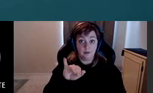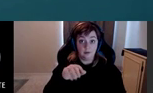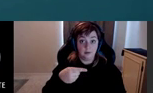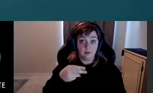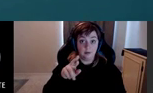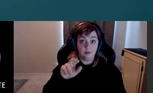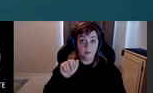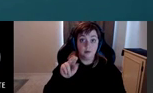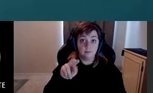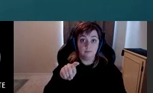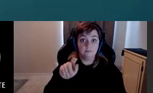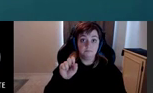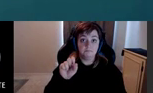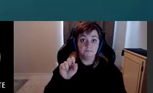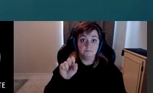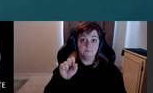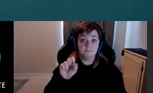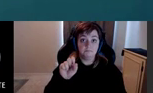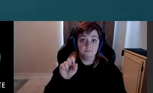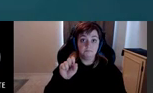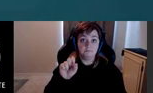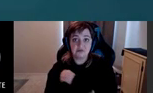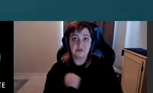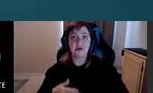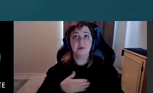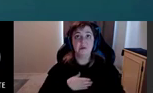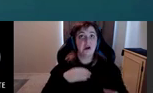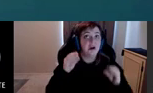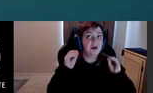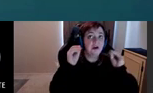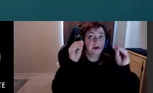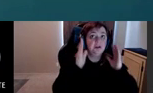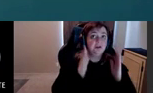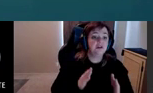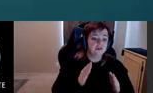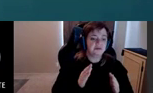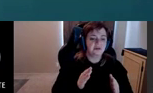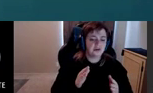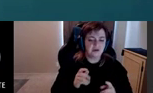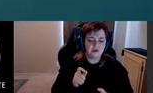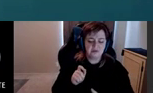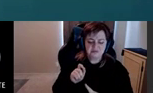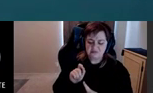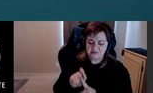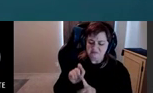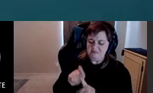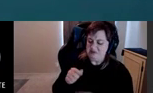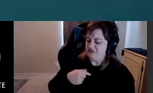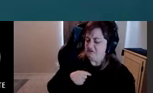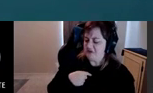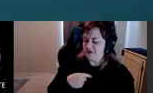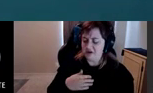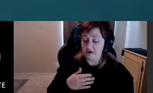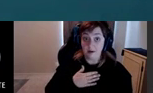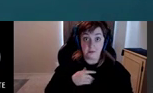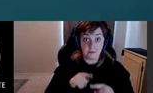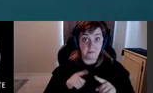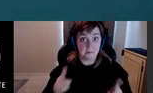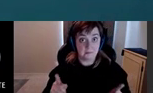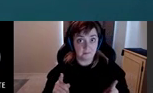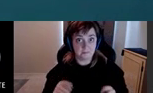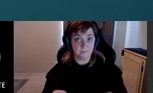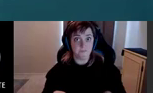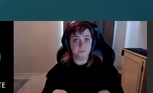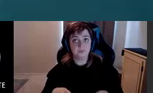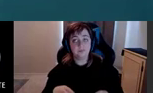my white classmates. And it didn't even have to be a white teacher. I mean, I remember at one point there was